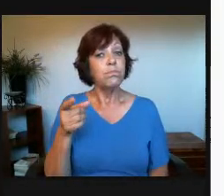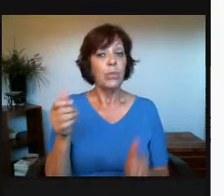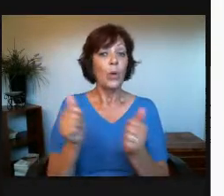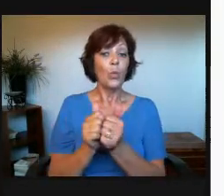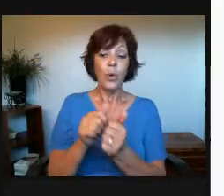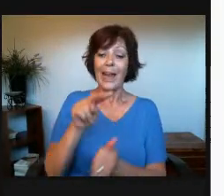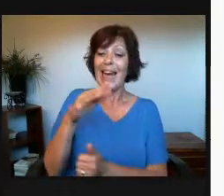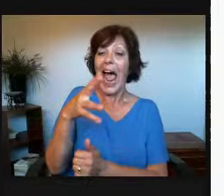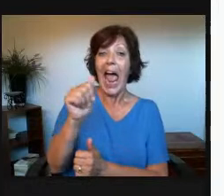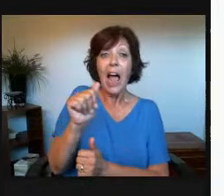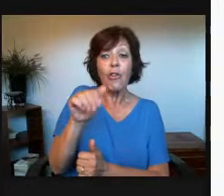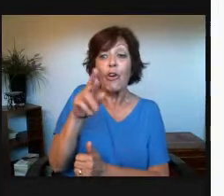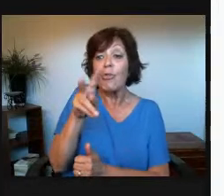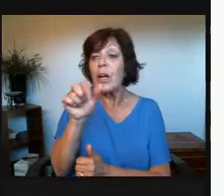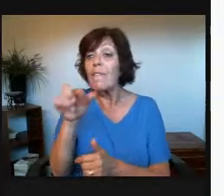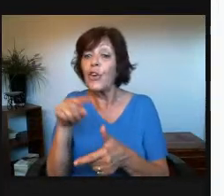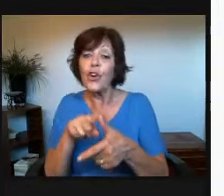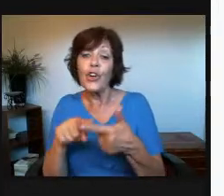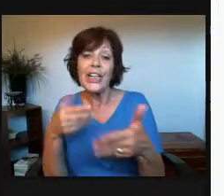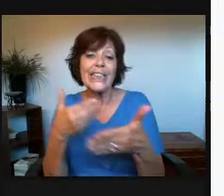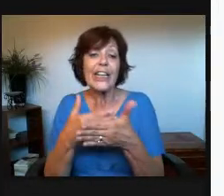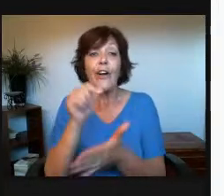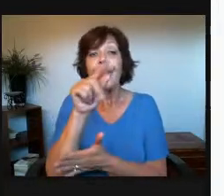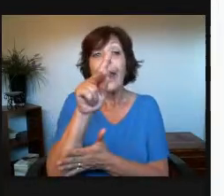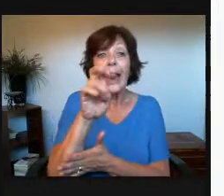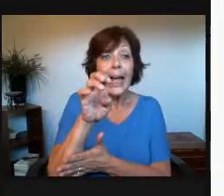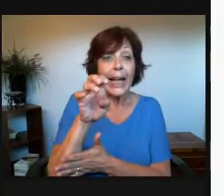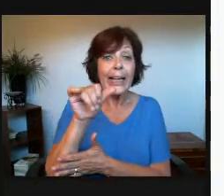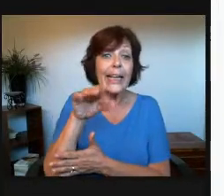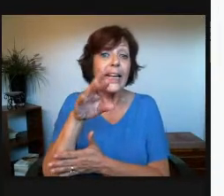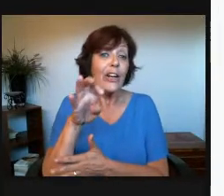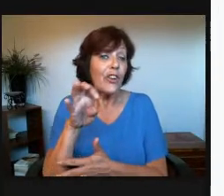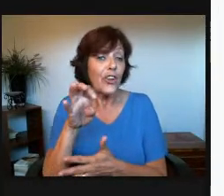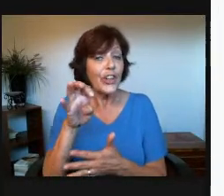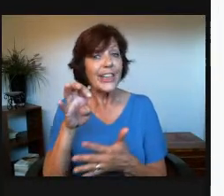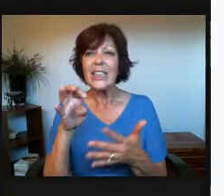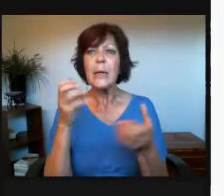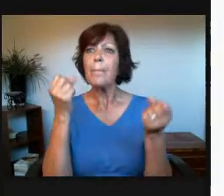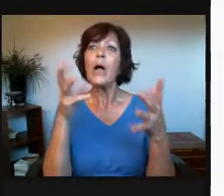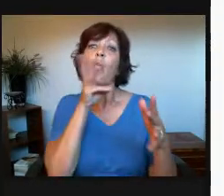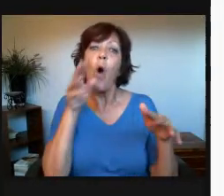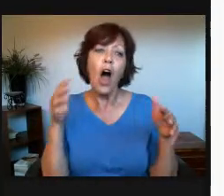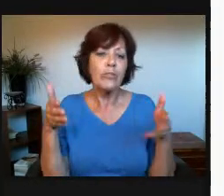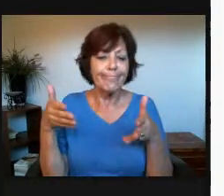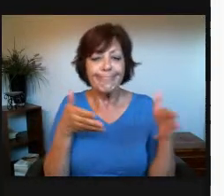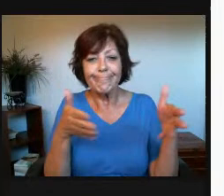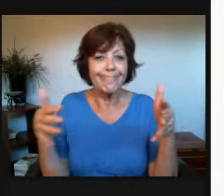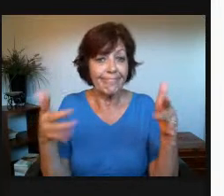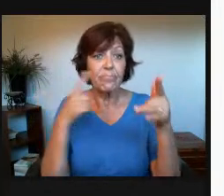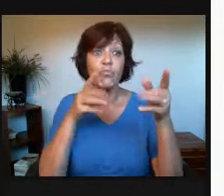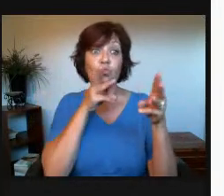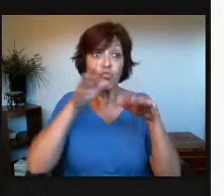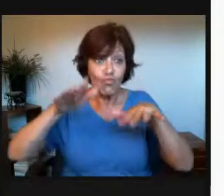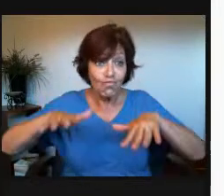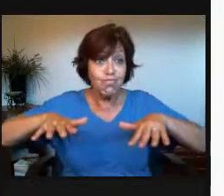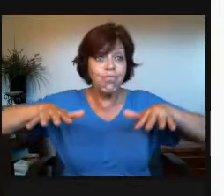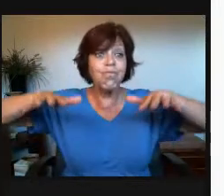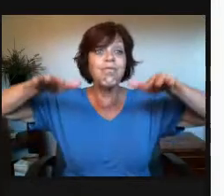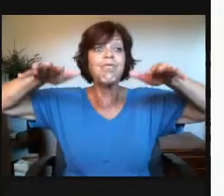Niagara River. We live near Lake Erie. We live near a number of waterways that could flood at any